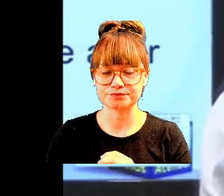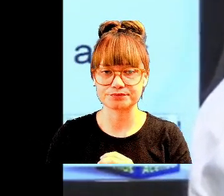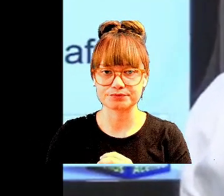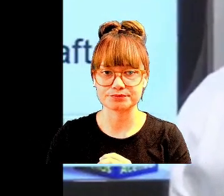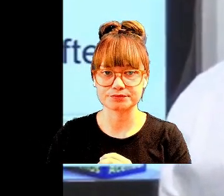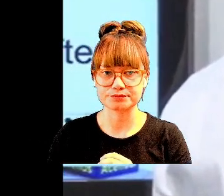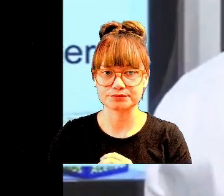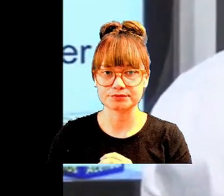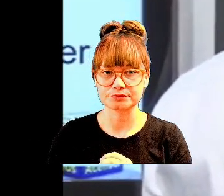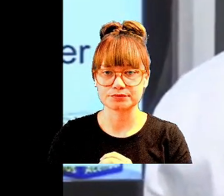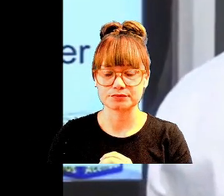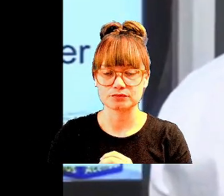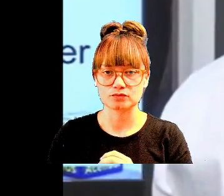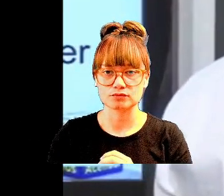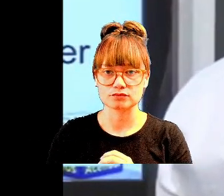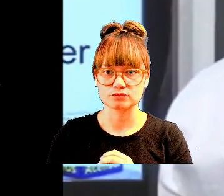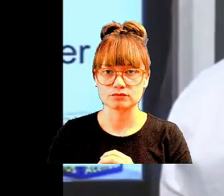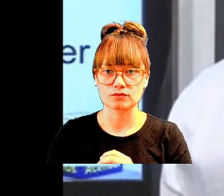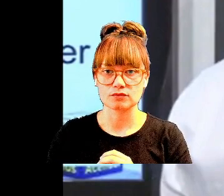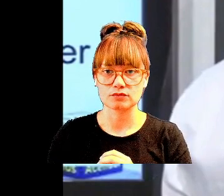1 plus,